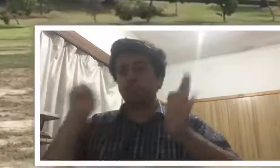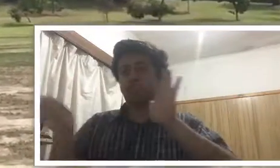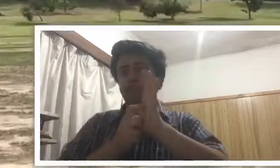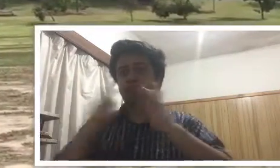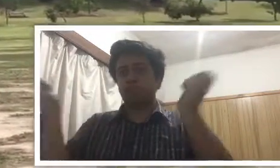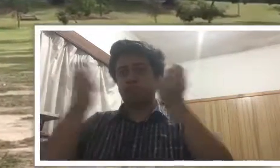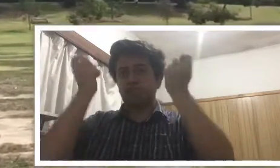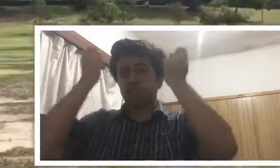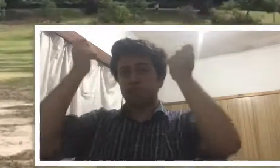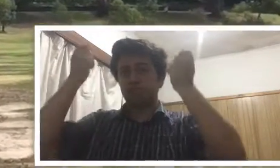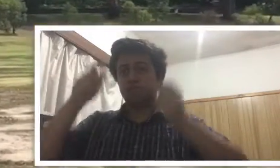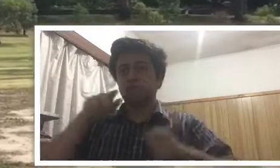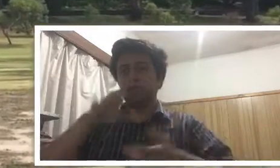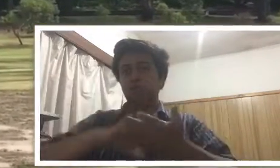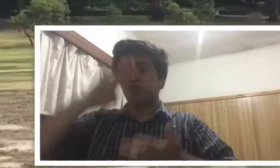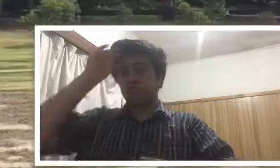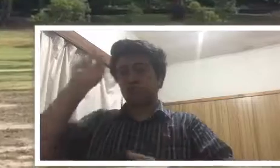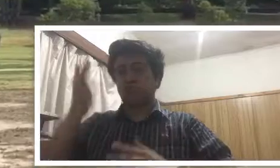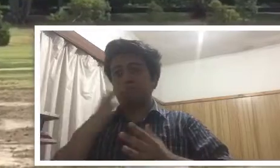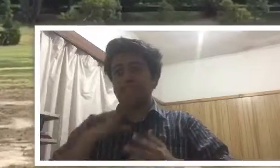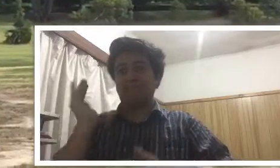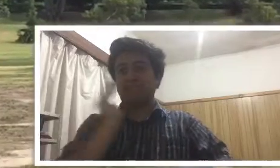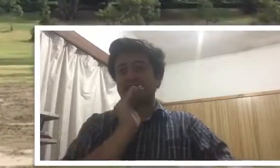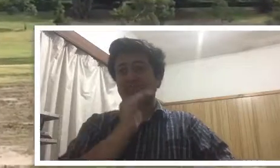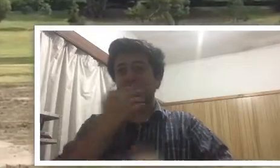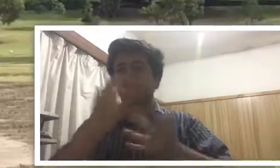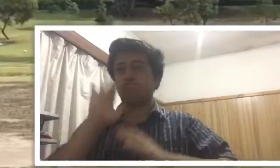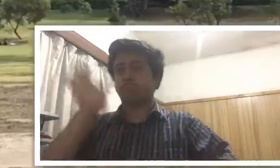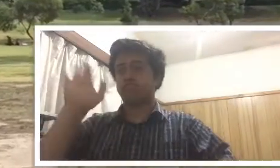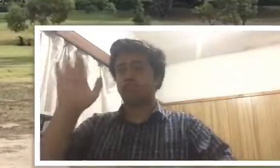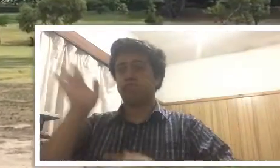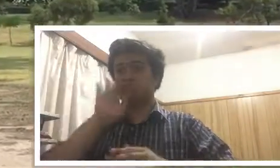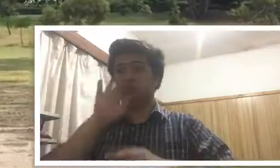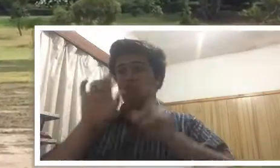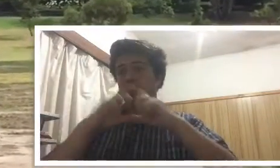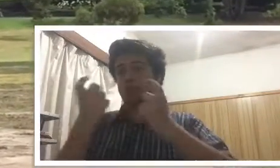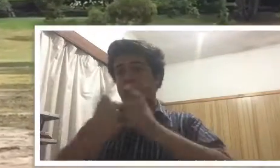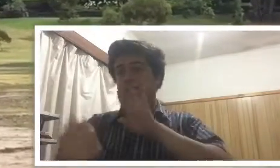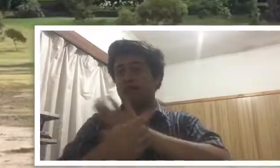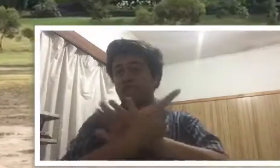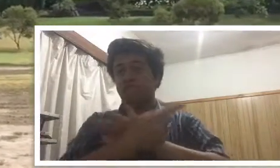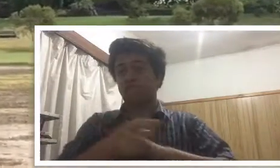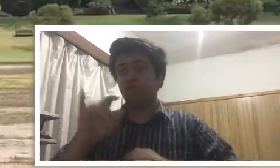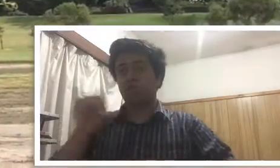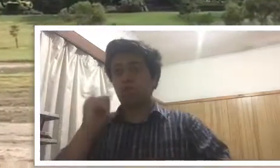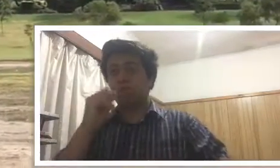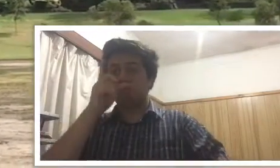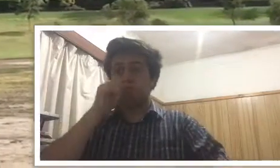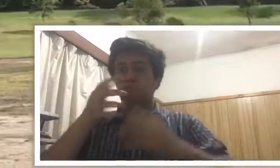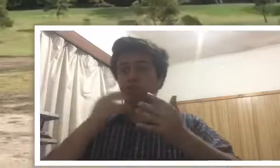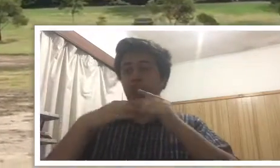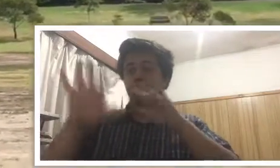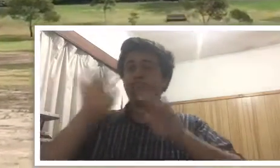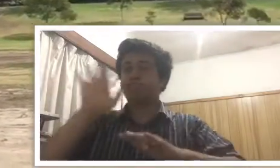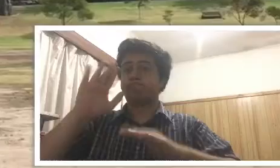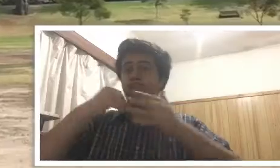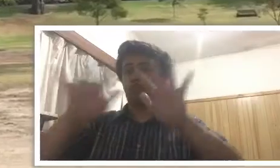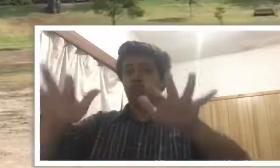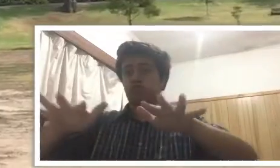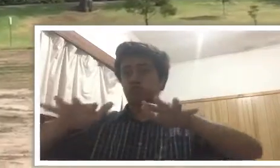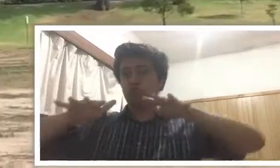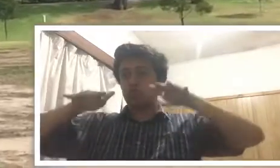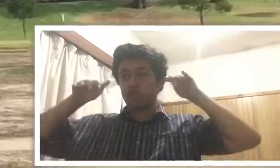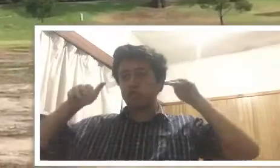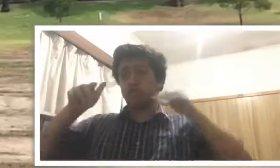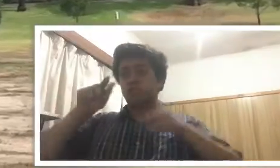was effective. Examples of assessment of learning can involve open-ended questions,